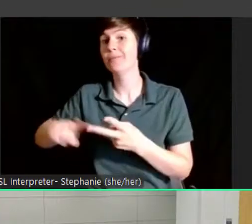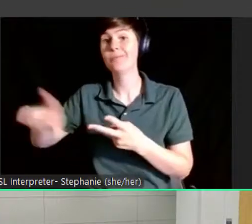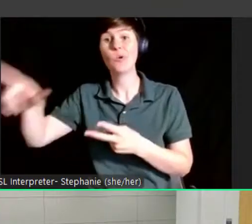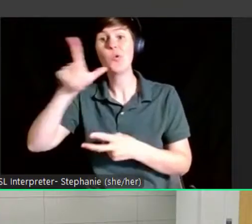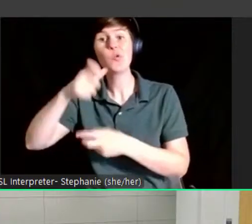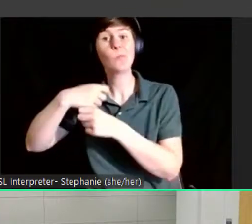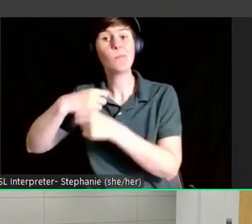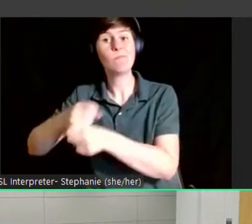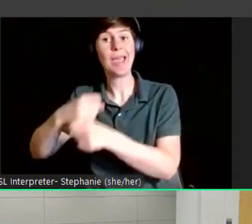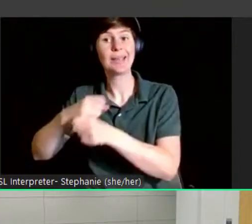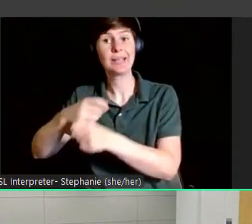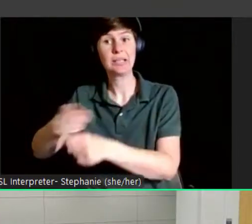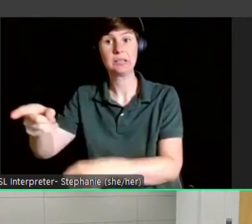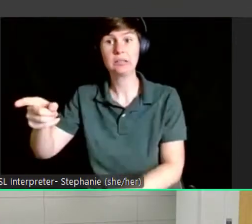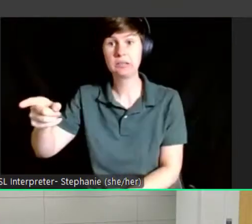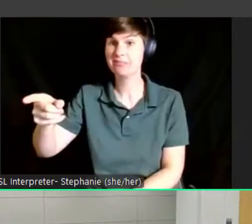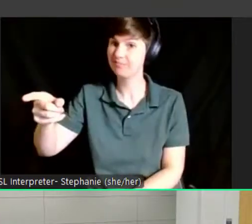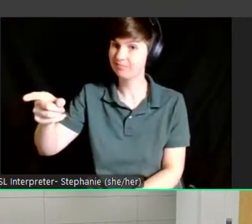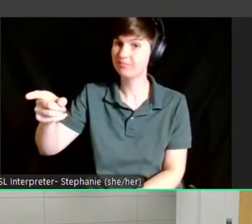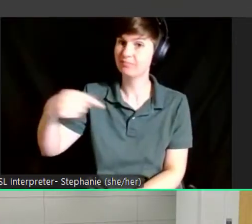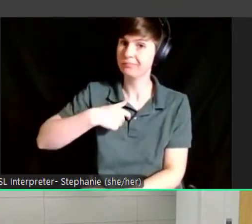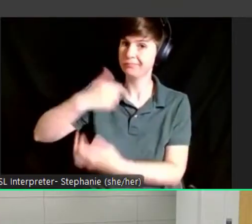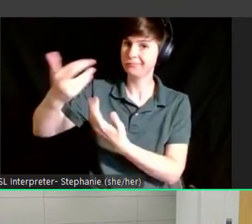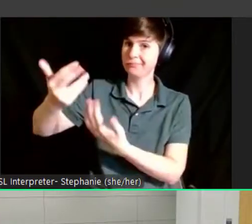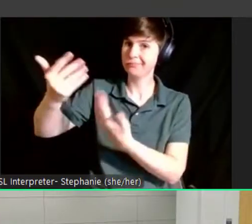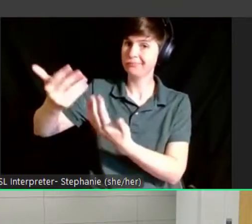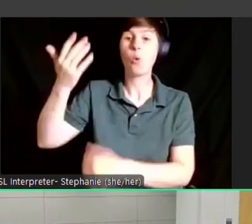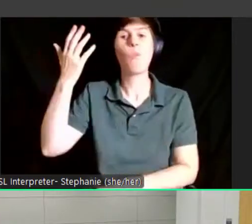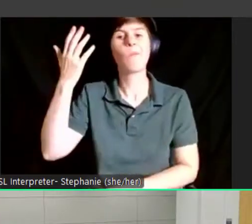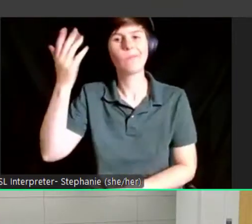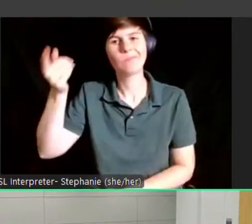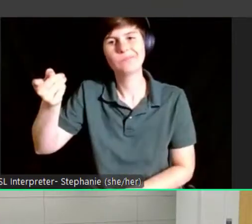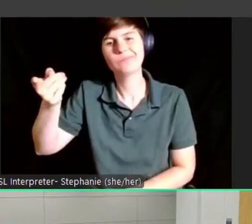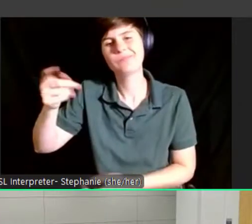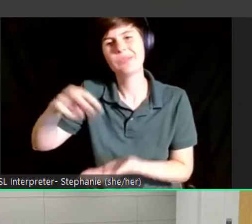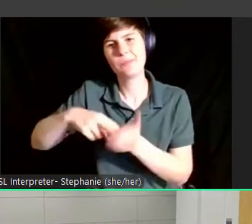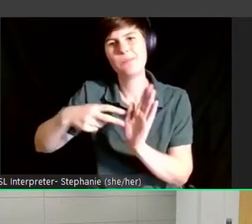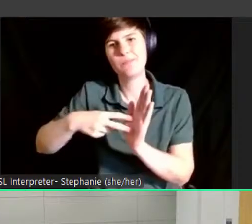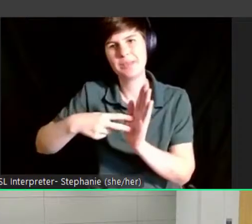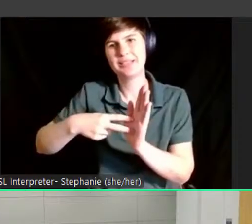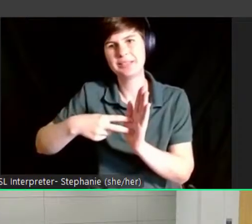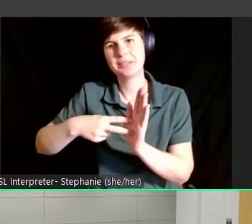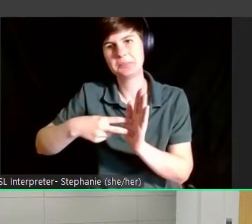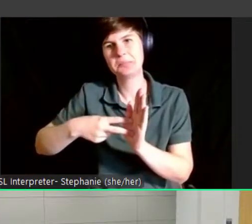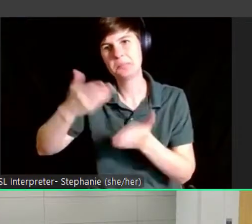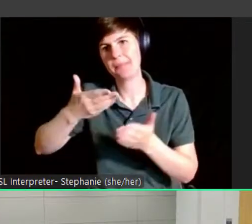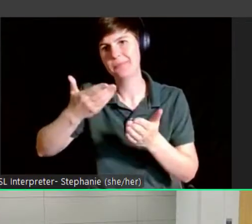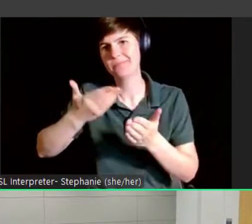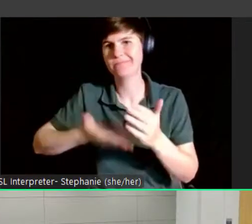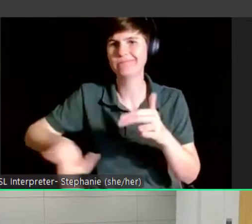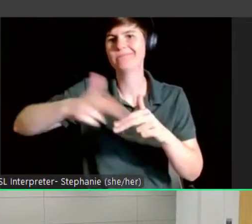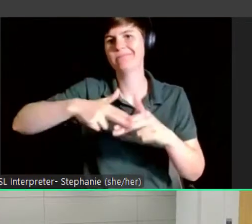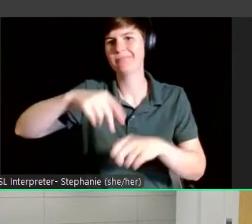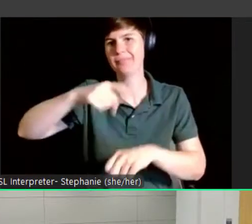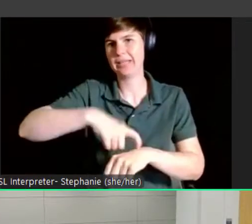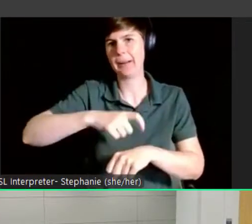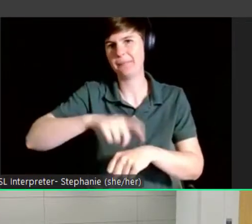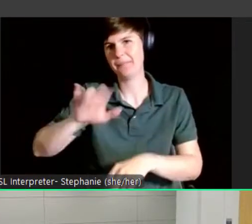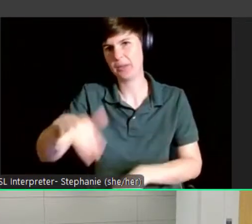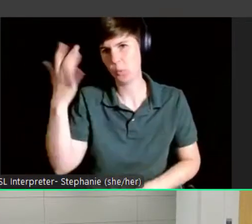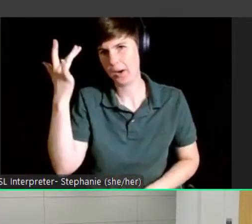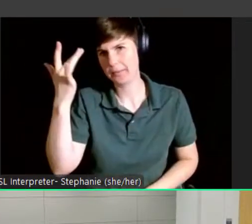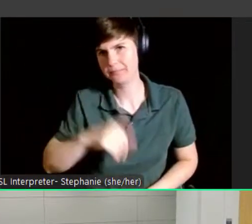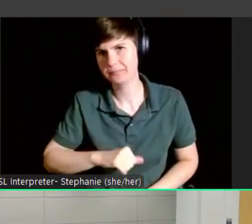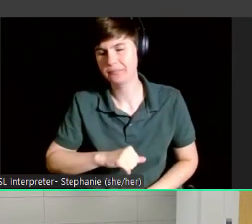is sort of why that might take as long as we've noted. Okay. All right. Any